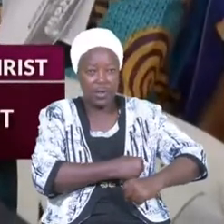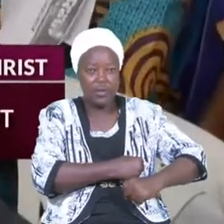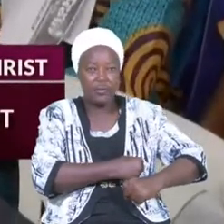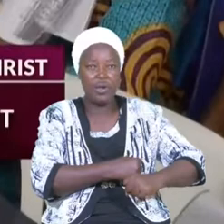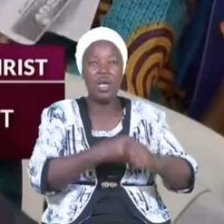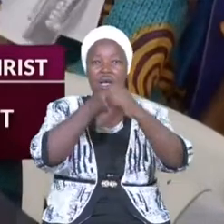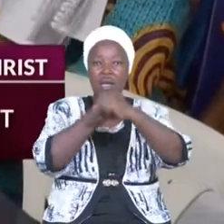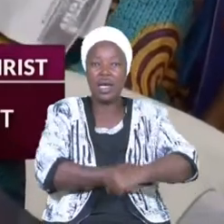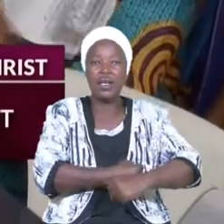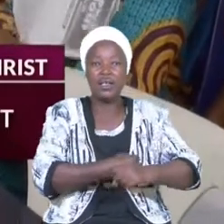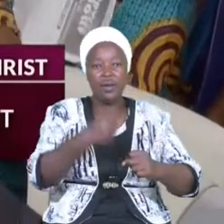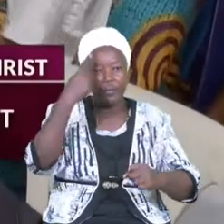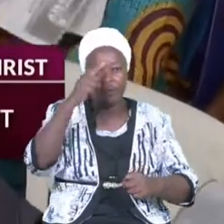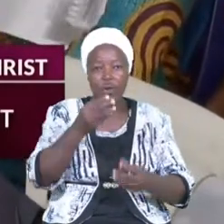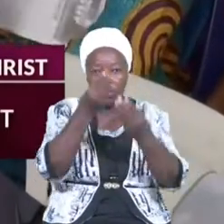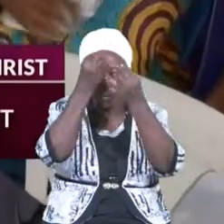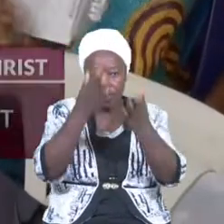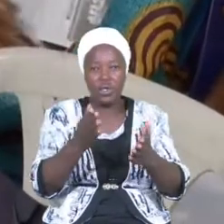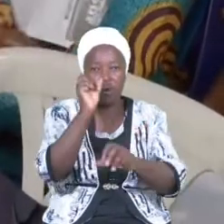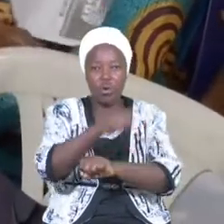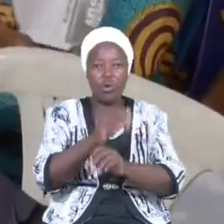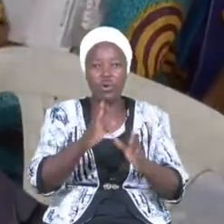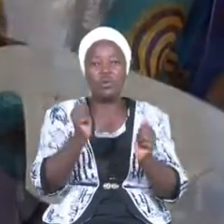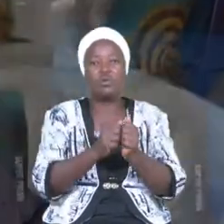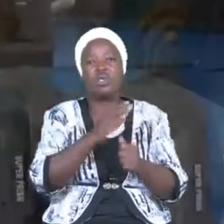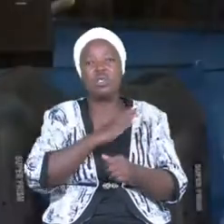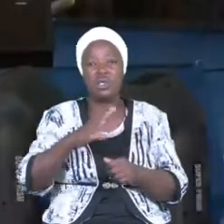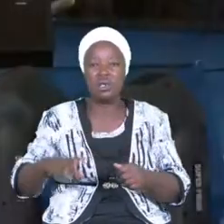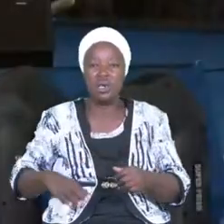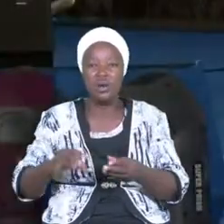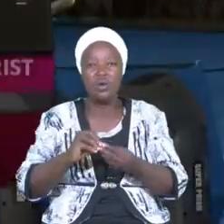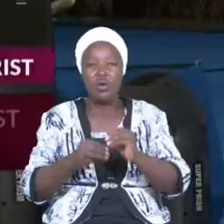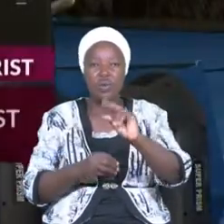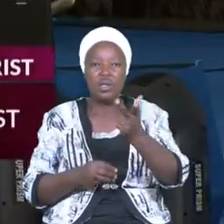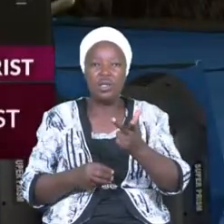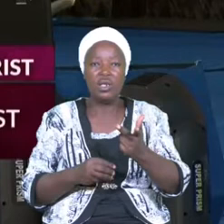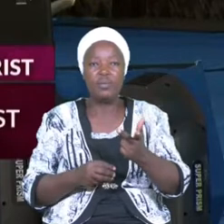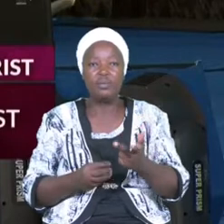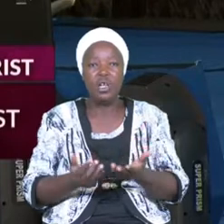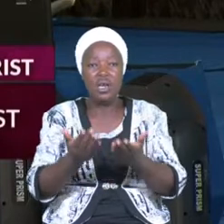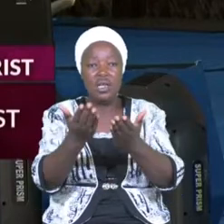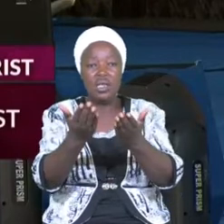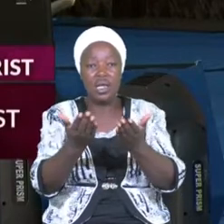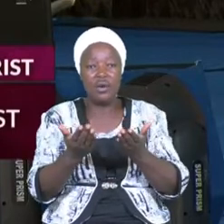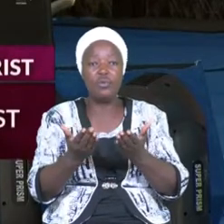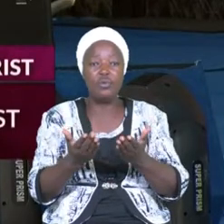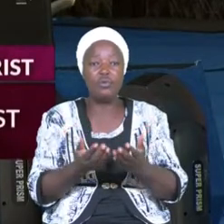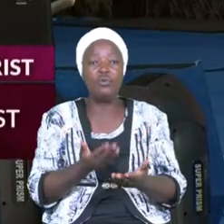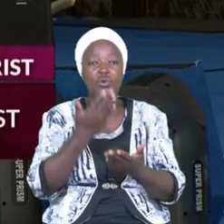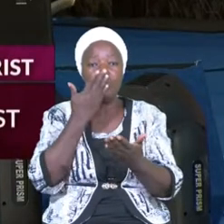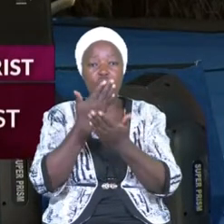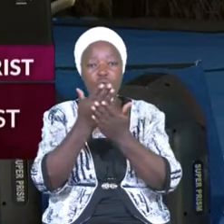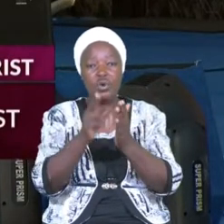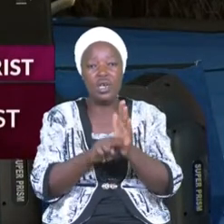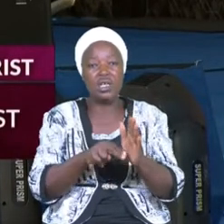conquerors with Christ. Number three, desirable goodness for obedient